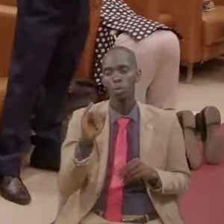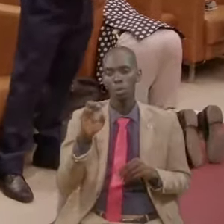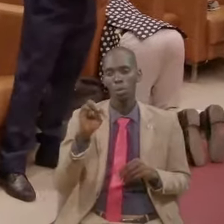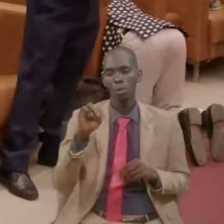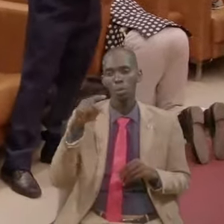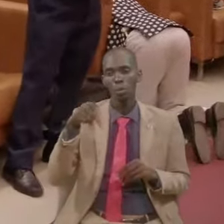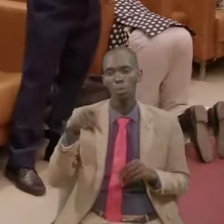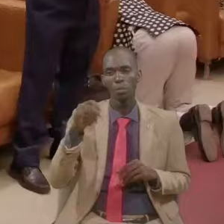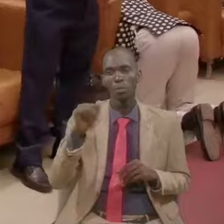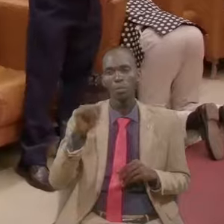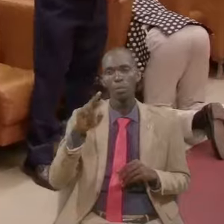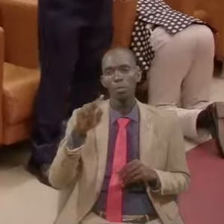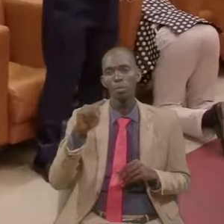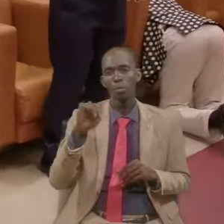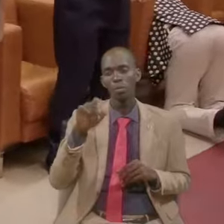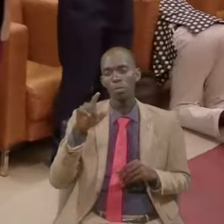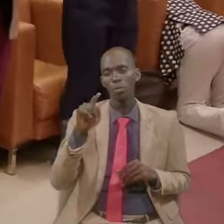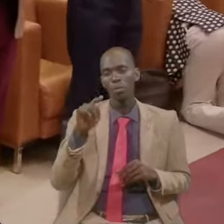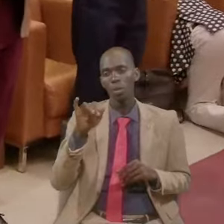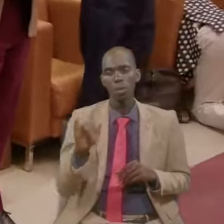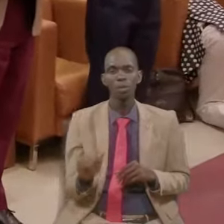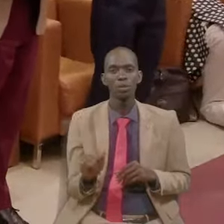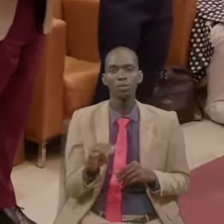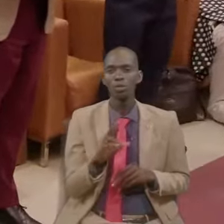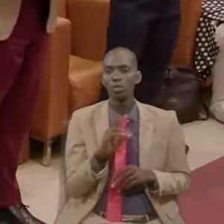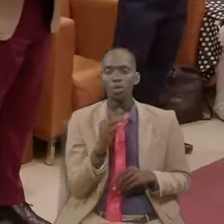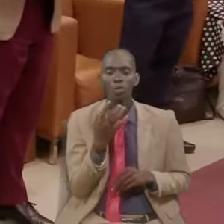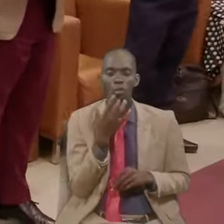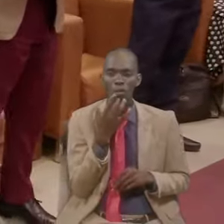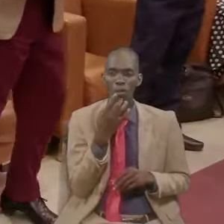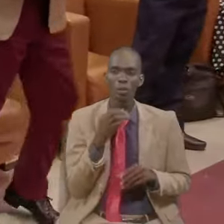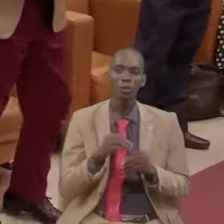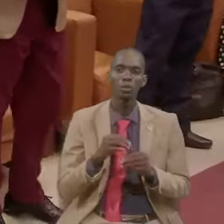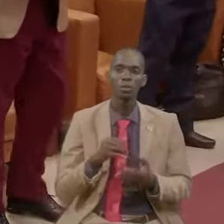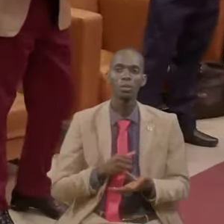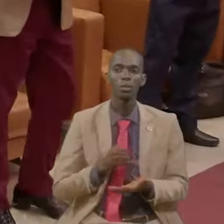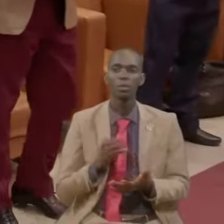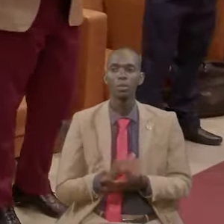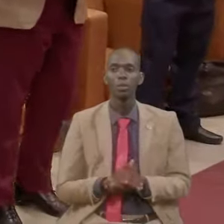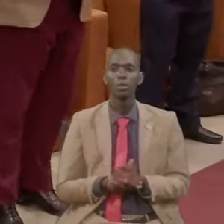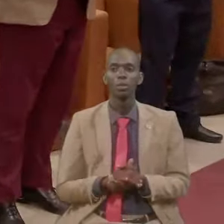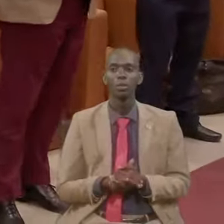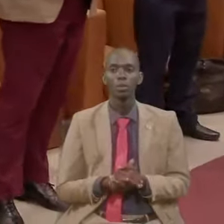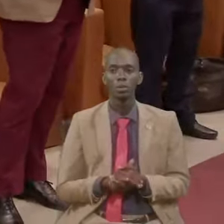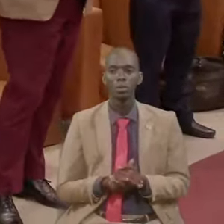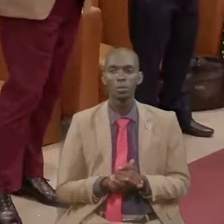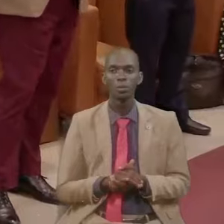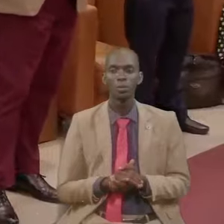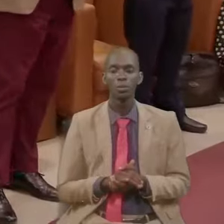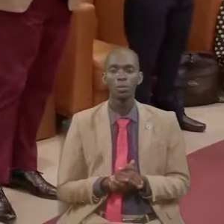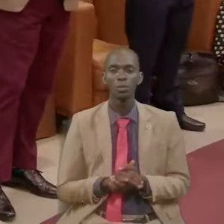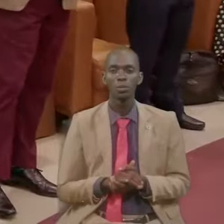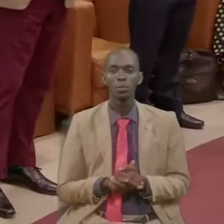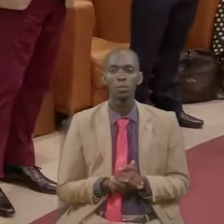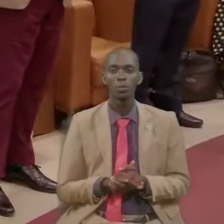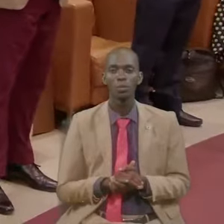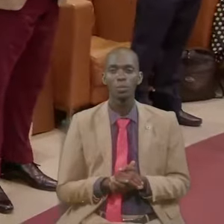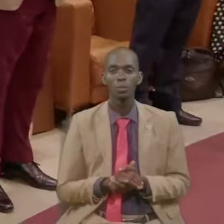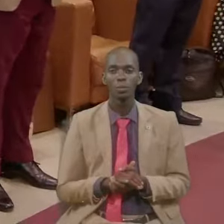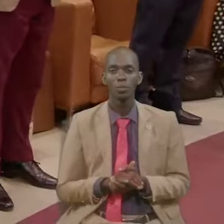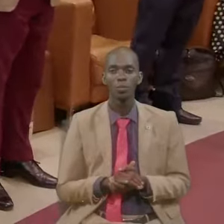tribalism, no favoritism. Live by